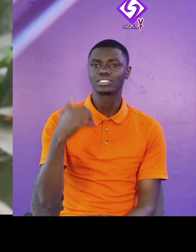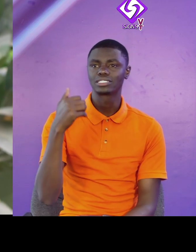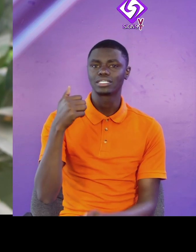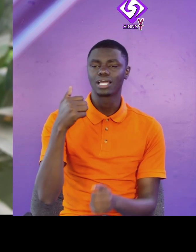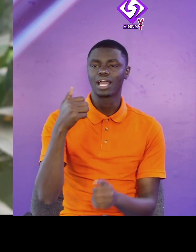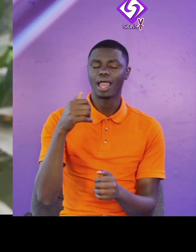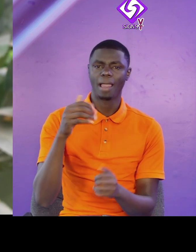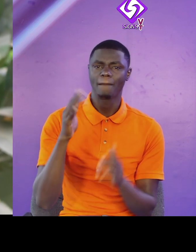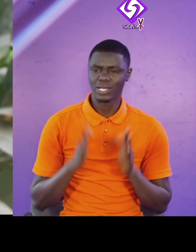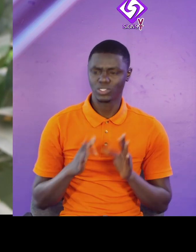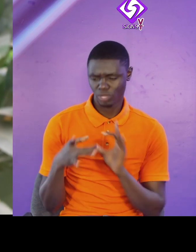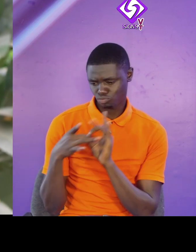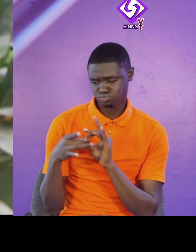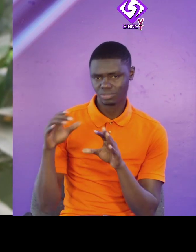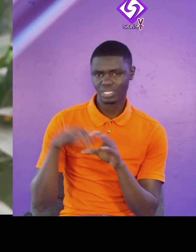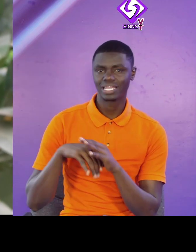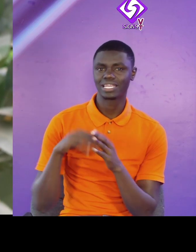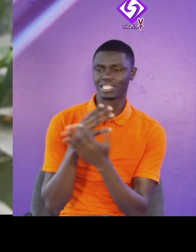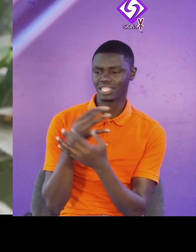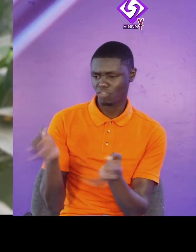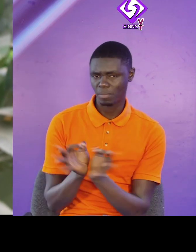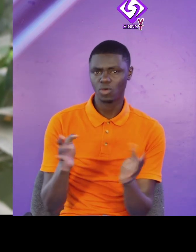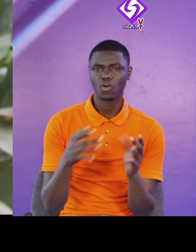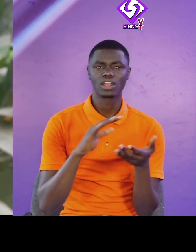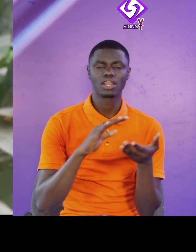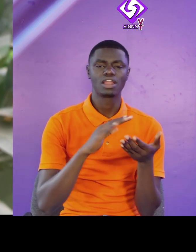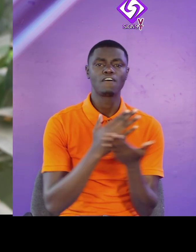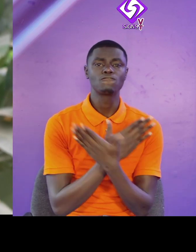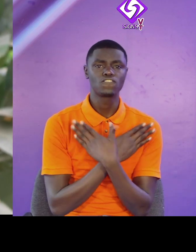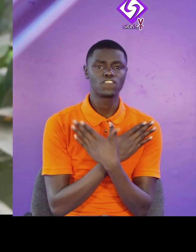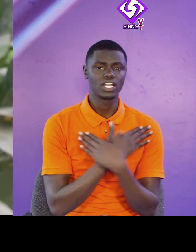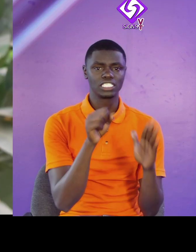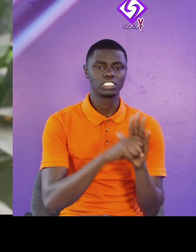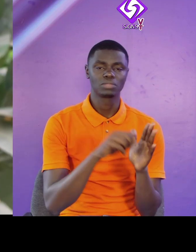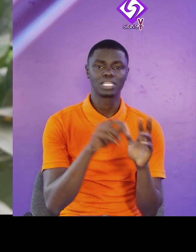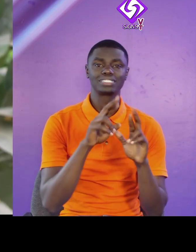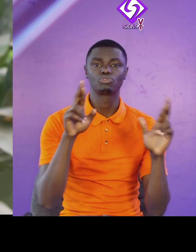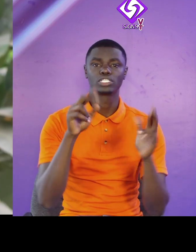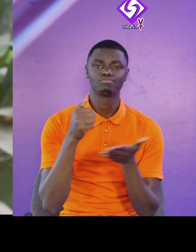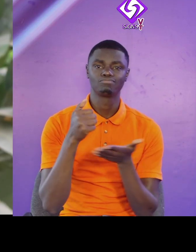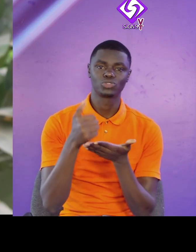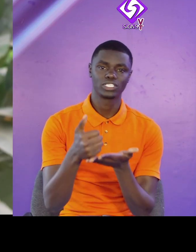unit or a friendship circle that is willing to assist.